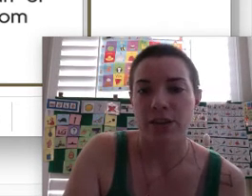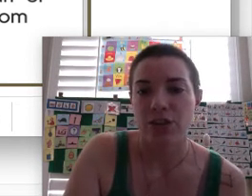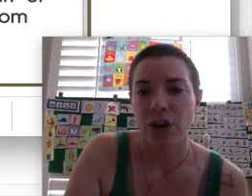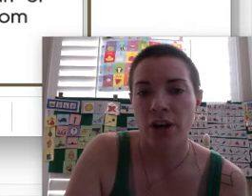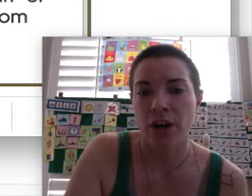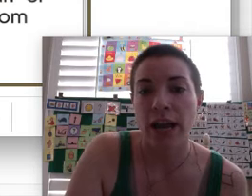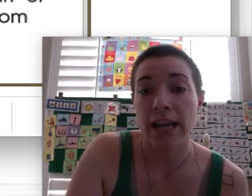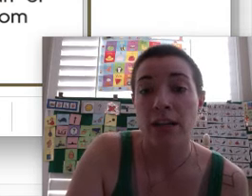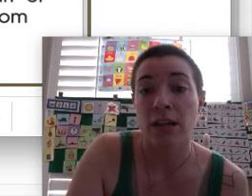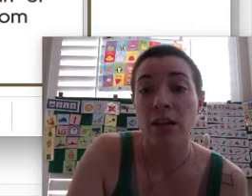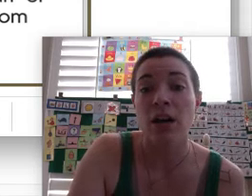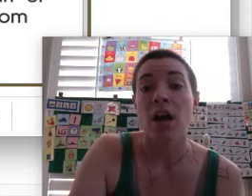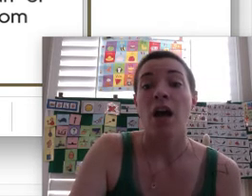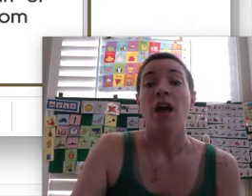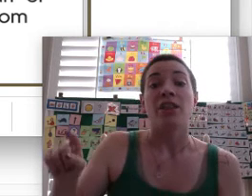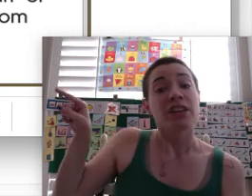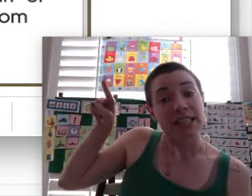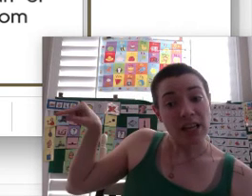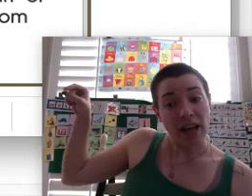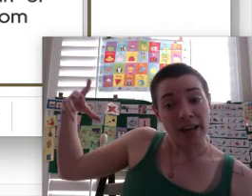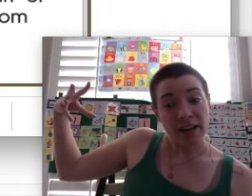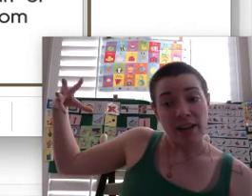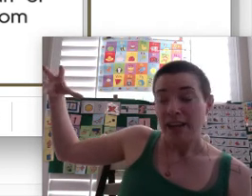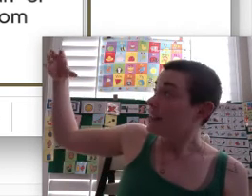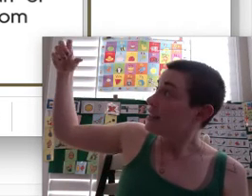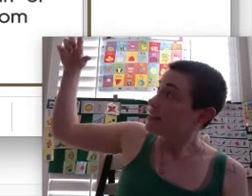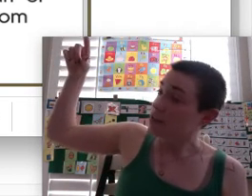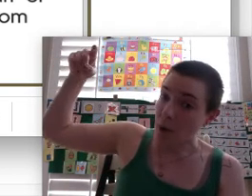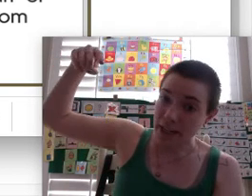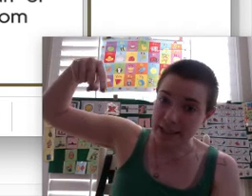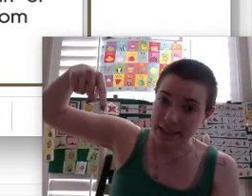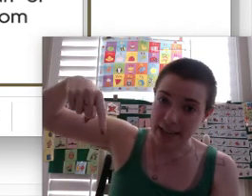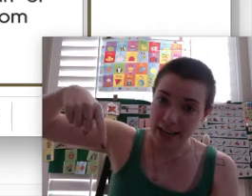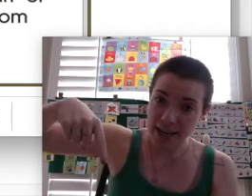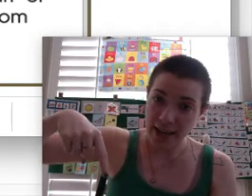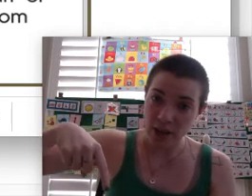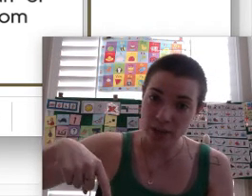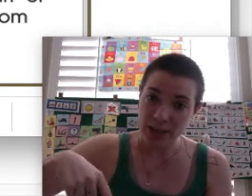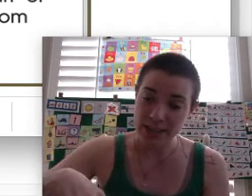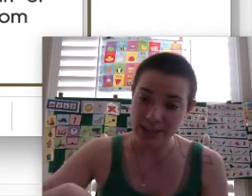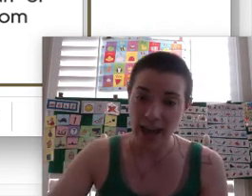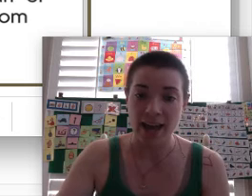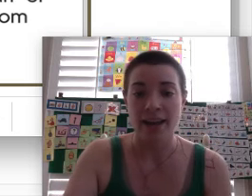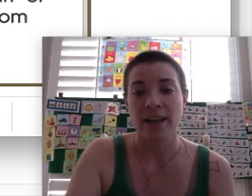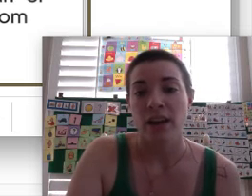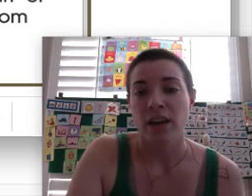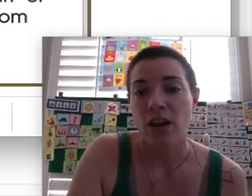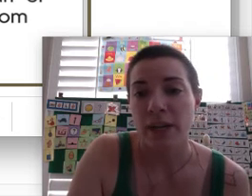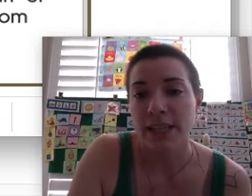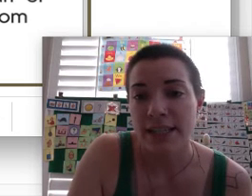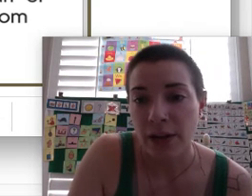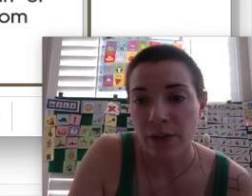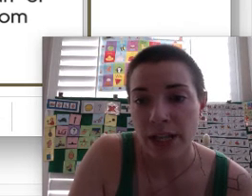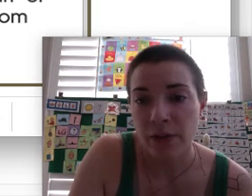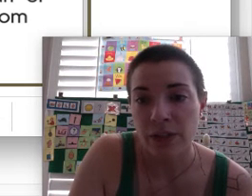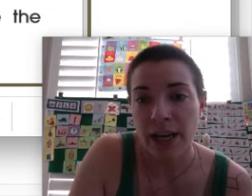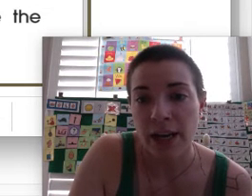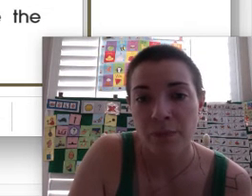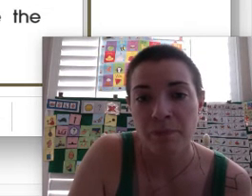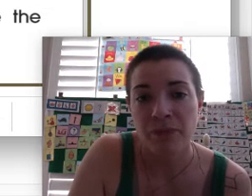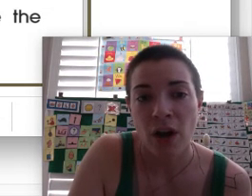and darker. And look, the sun is going down in the sky, going down,